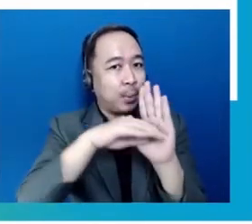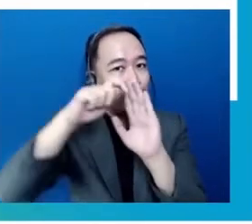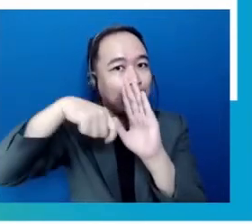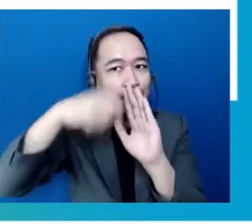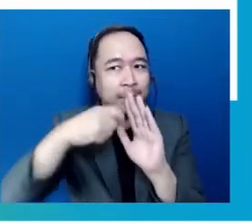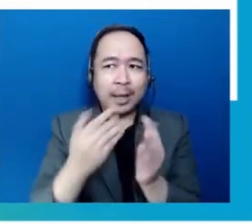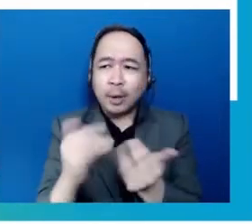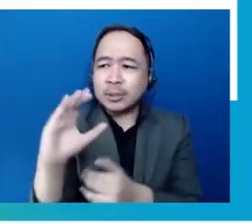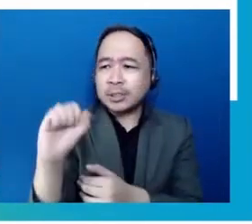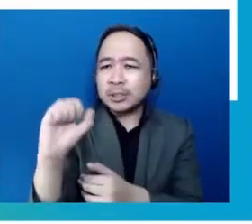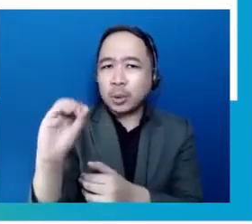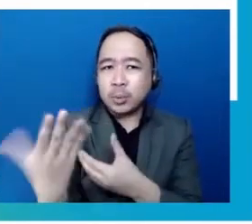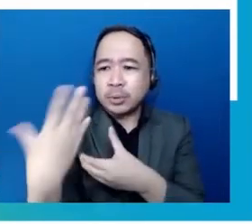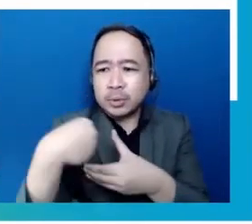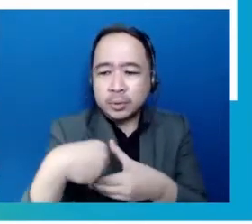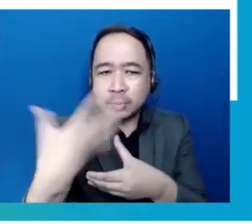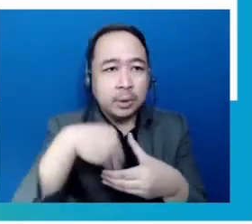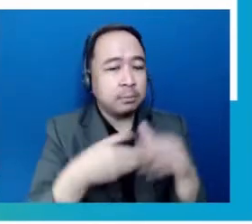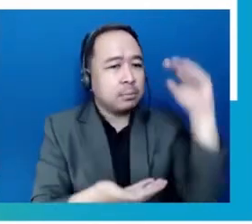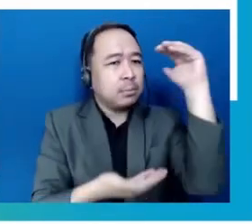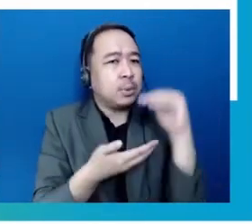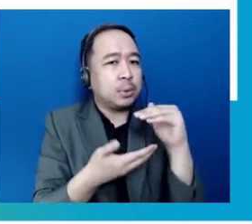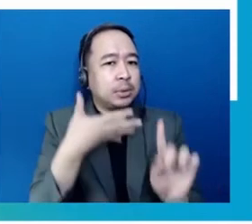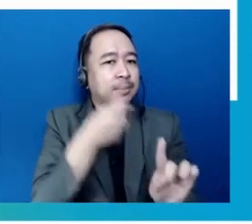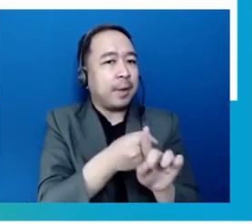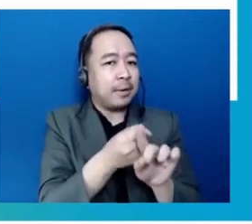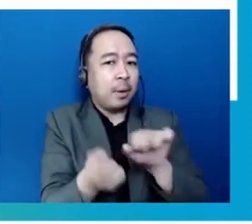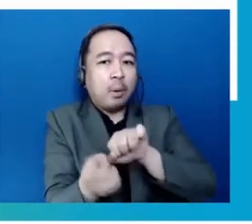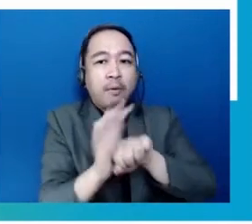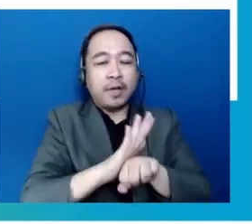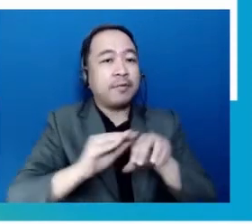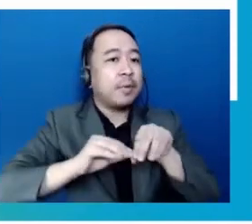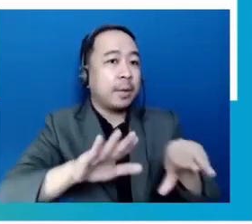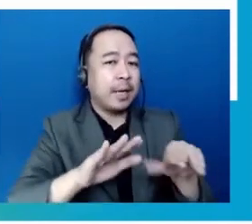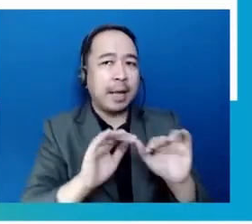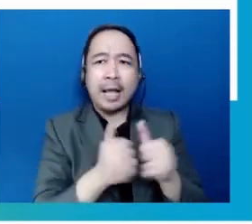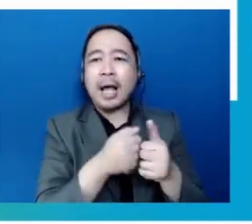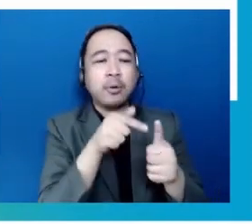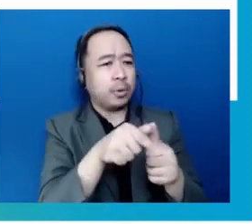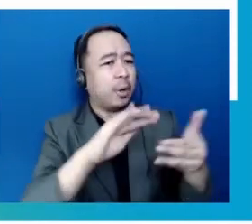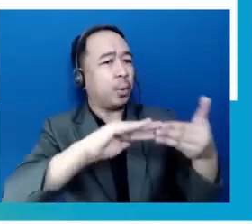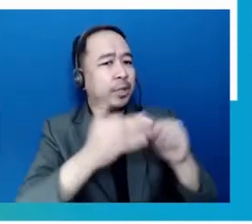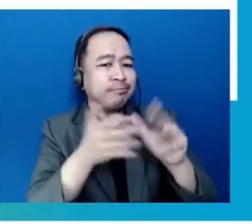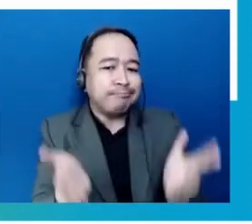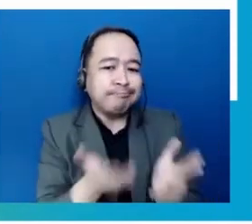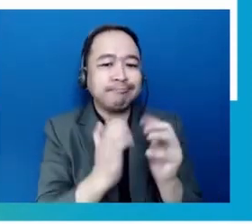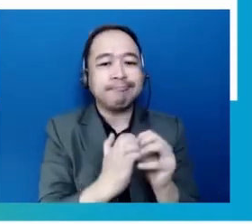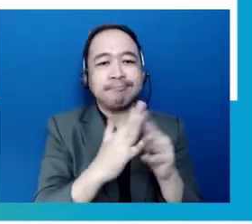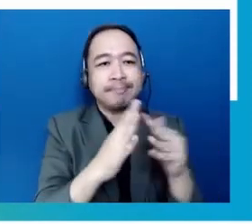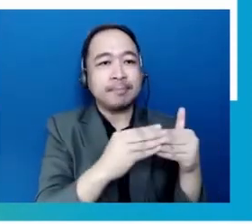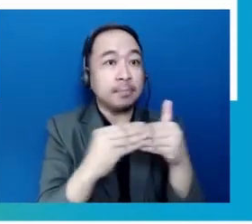to reduce the impact of COVID-19 through demand-driven community-led interventions targeting the